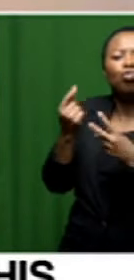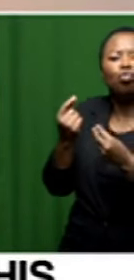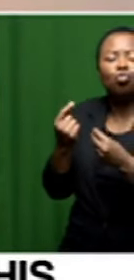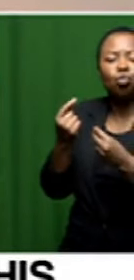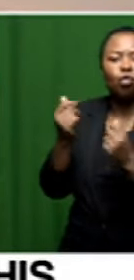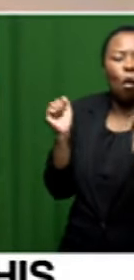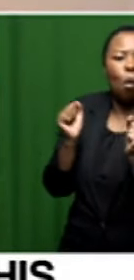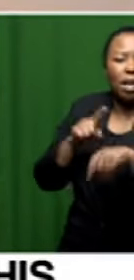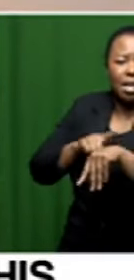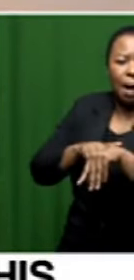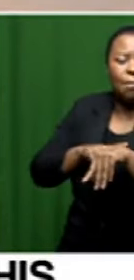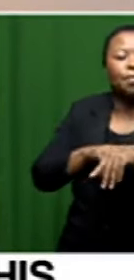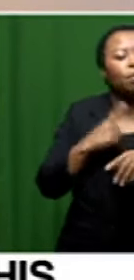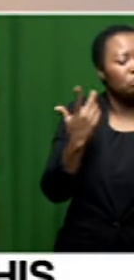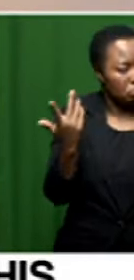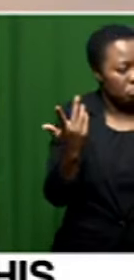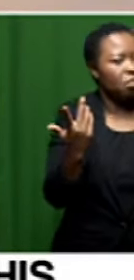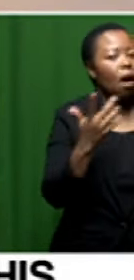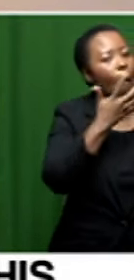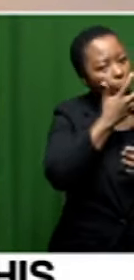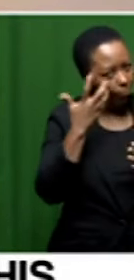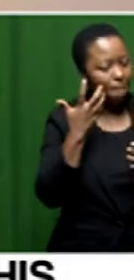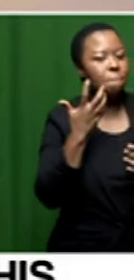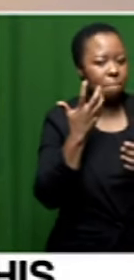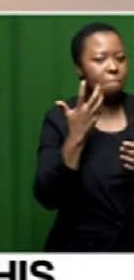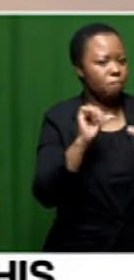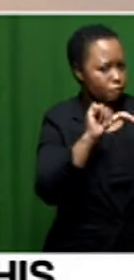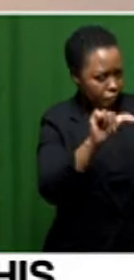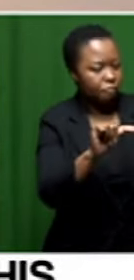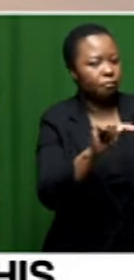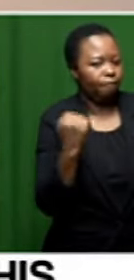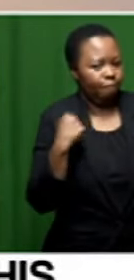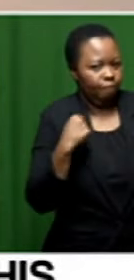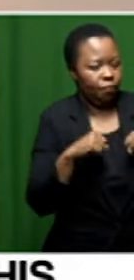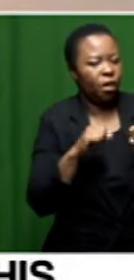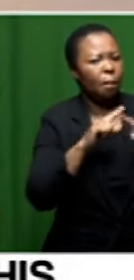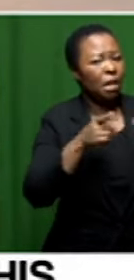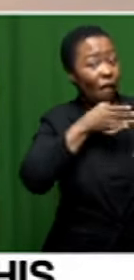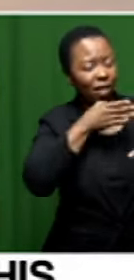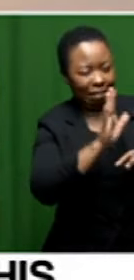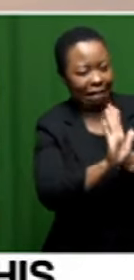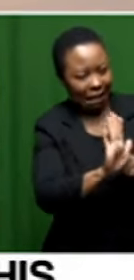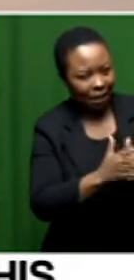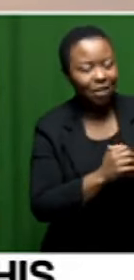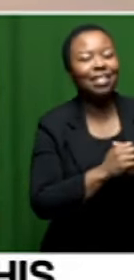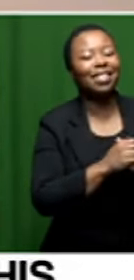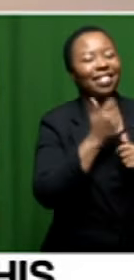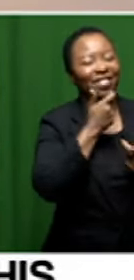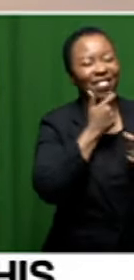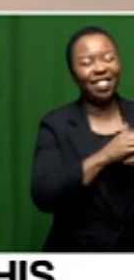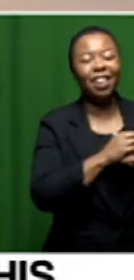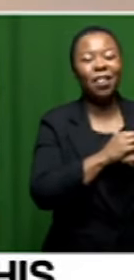Well, keep yourself warm, obviously. And not by consuming alcohol, okay?